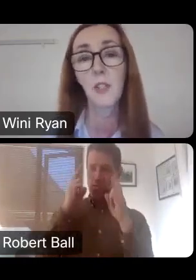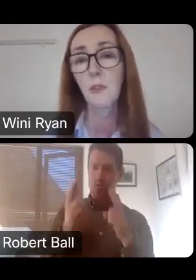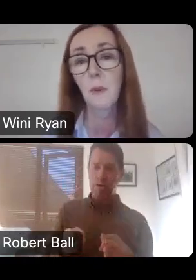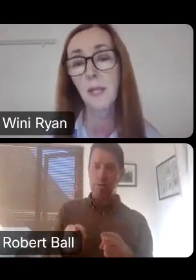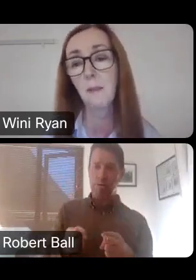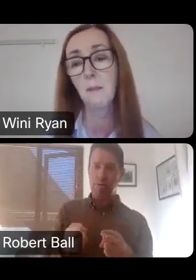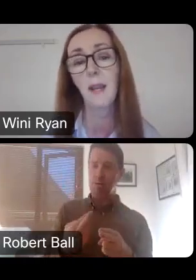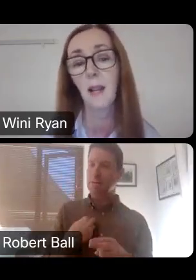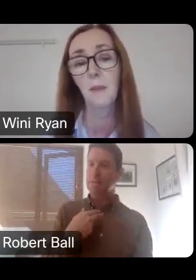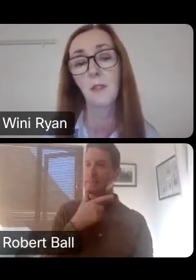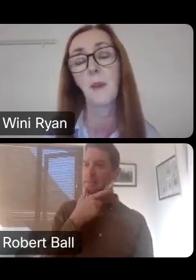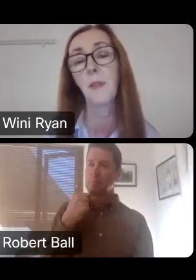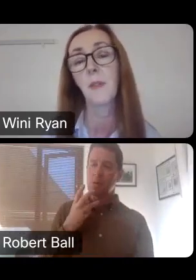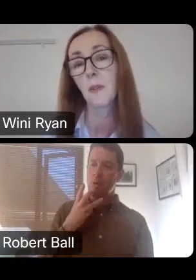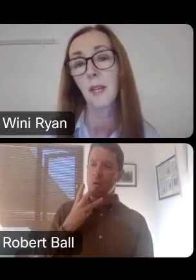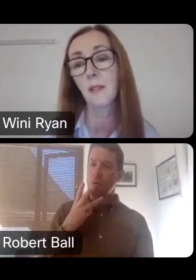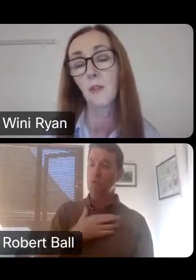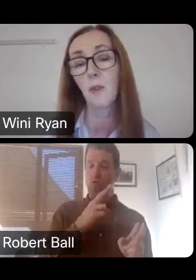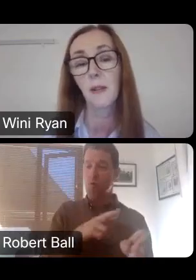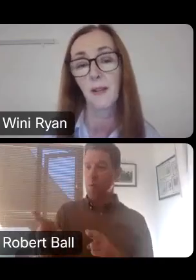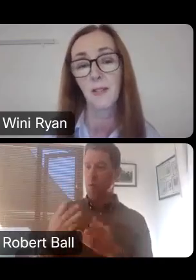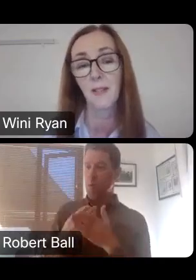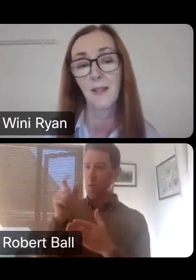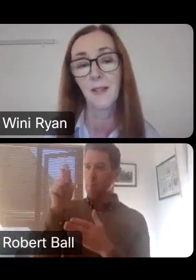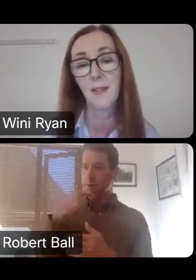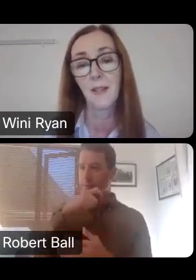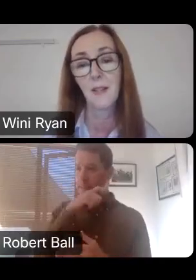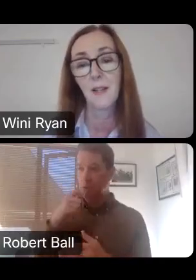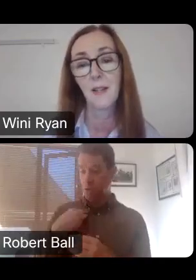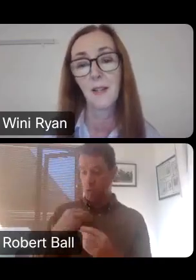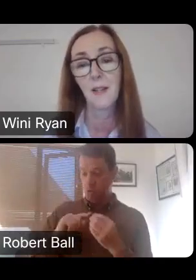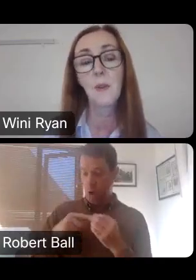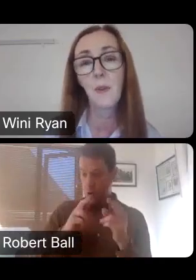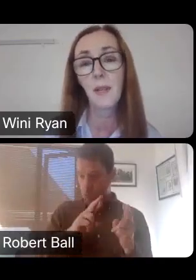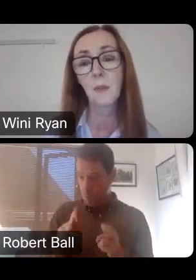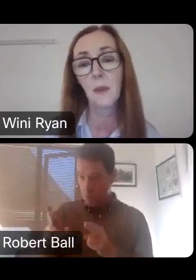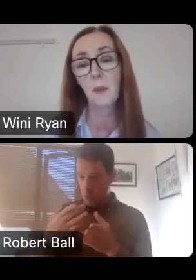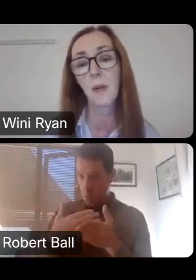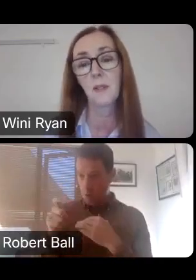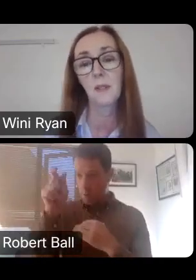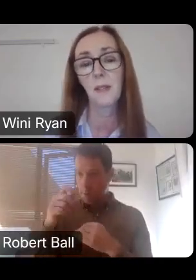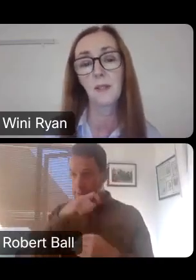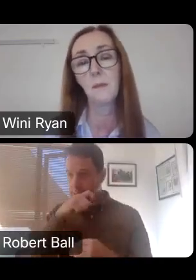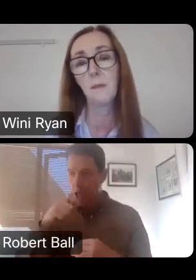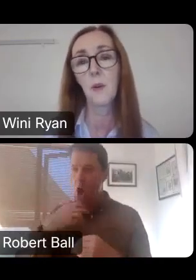is just repeating back an element of what the speaker said. So try that. Or you might rephrase what the person has said. So more or less saying